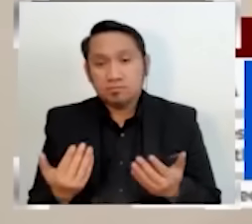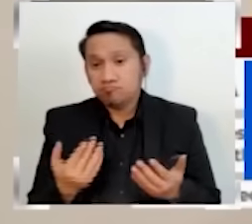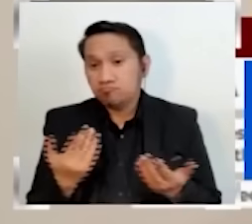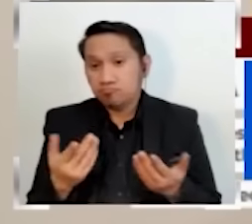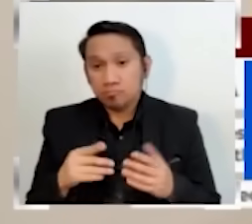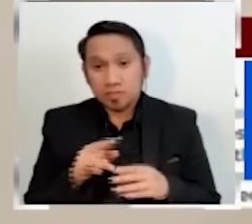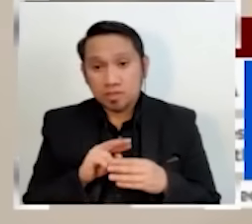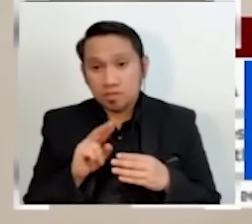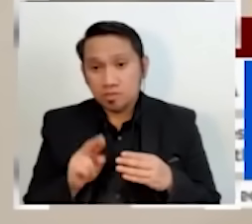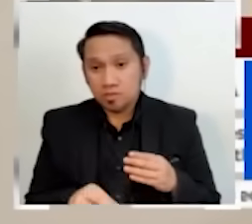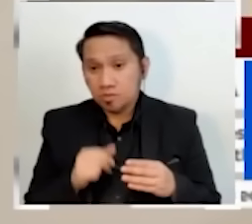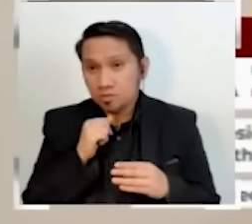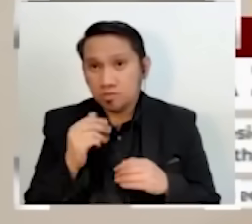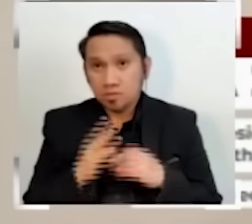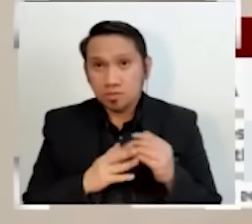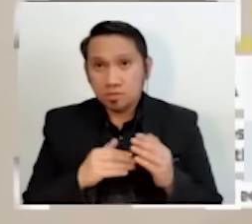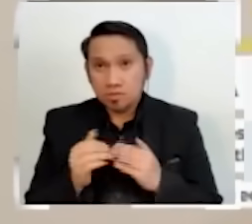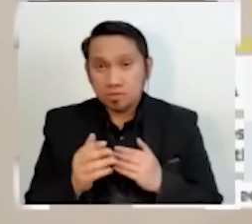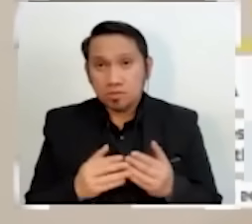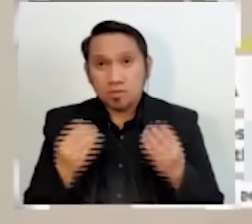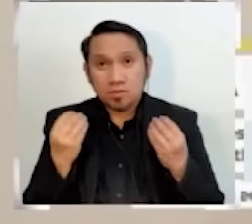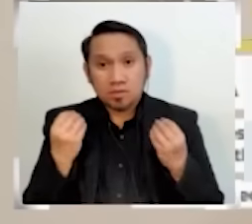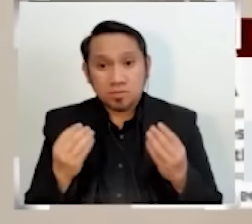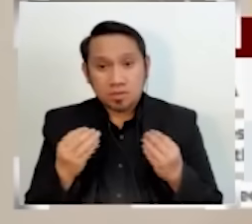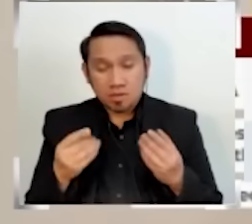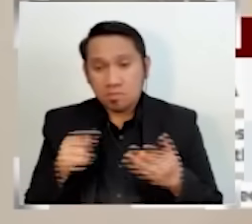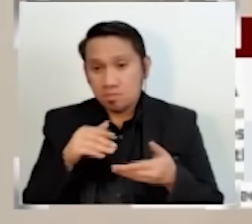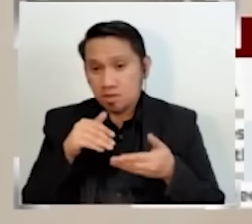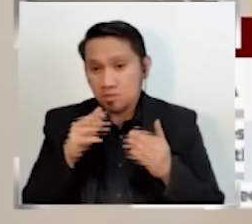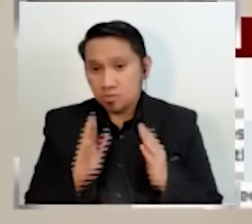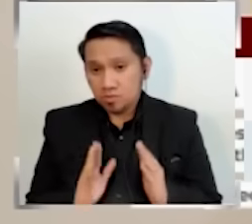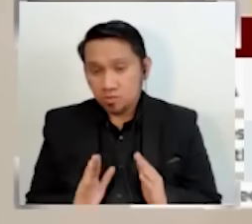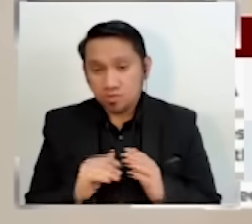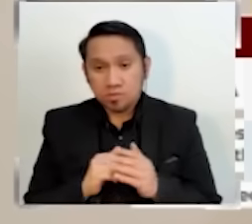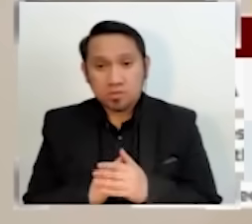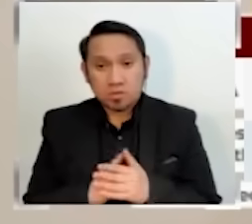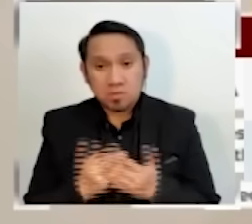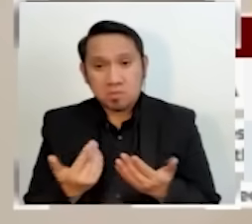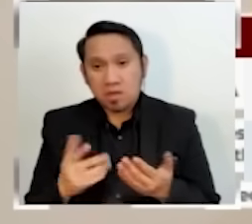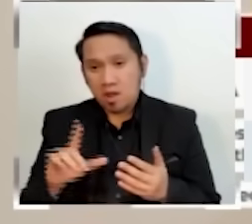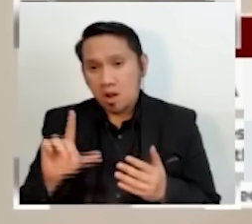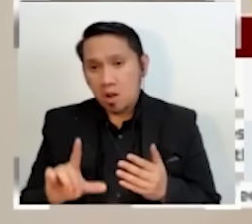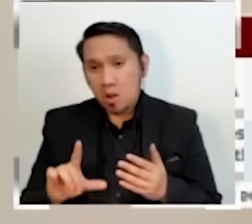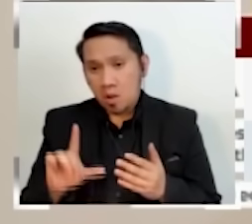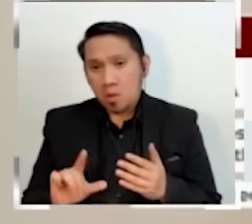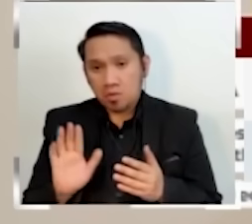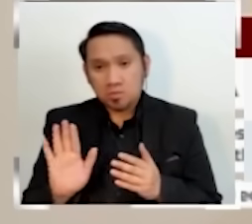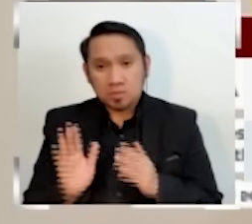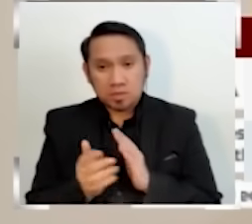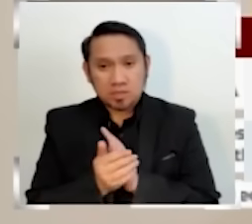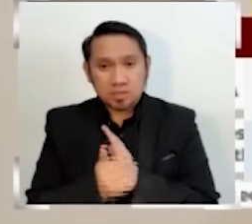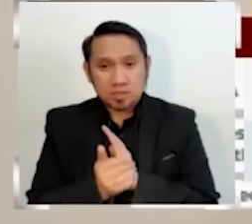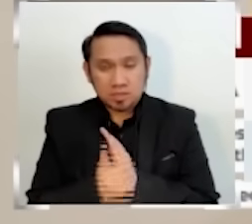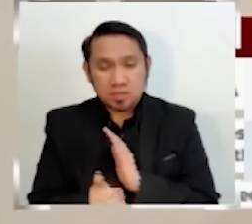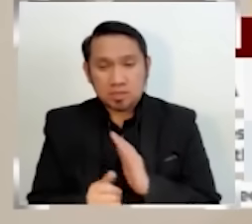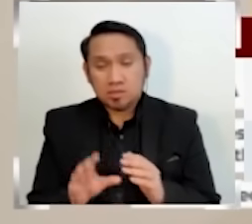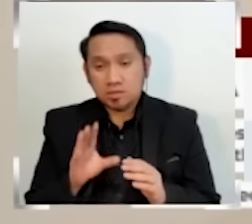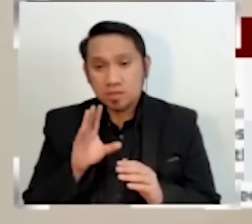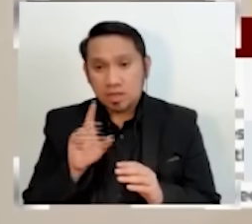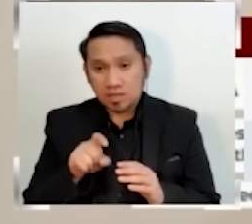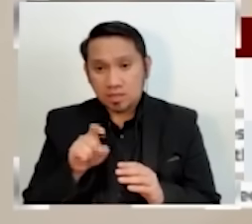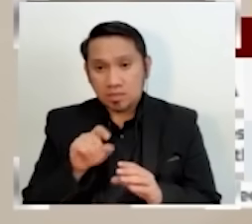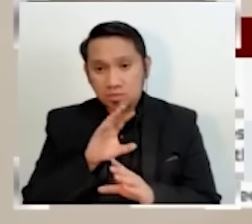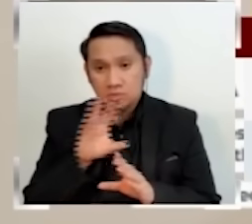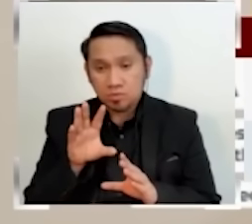shown that a significant majority of our boys and girls fall below the proficiency level required for full participation in society